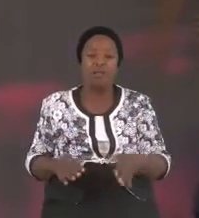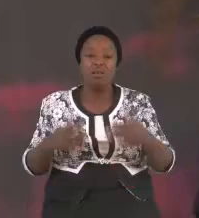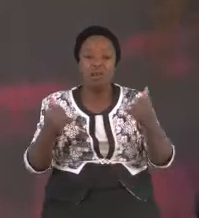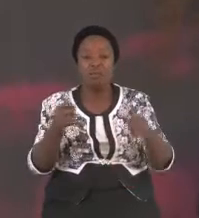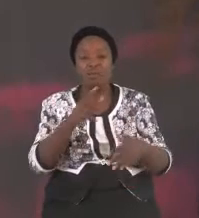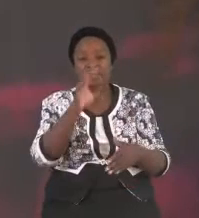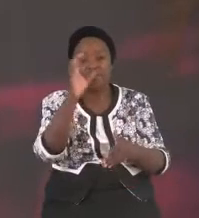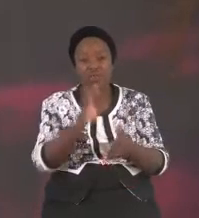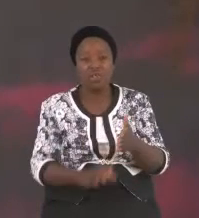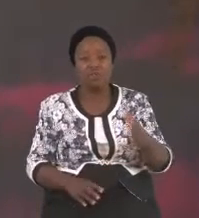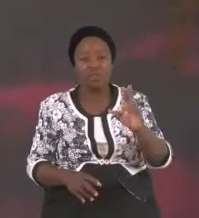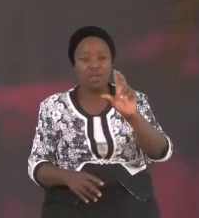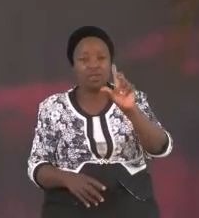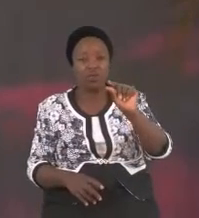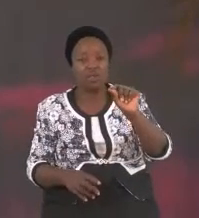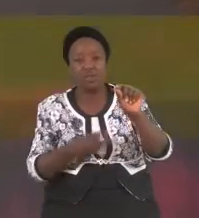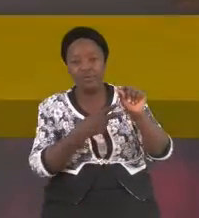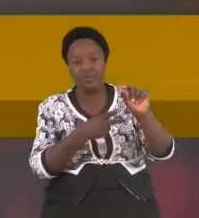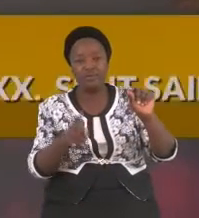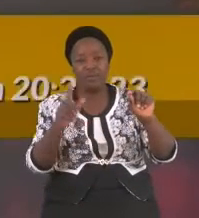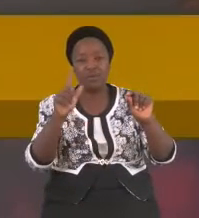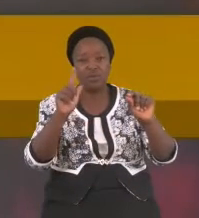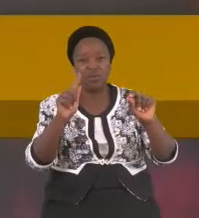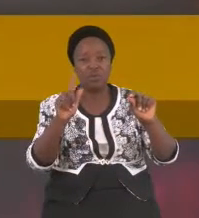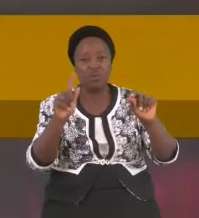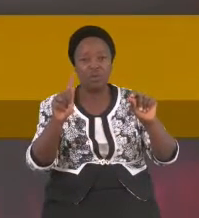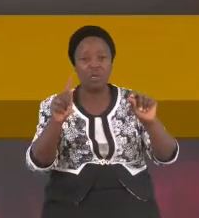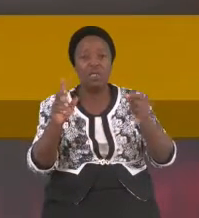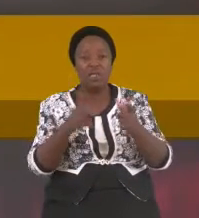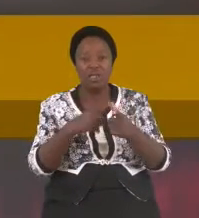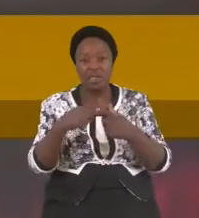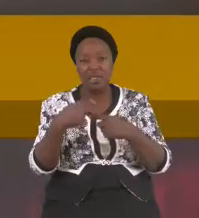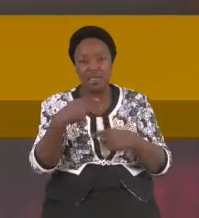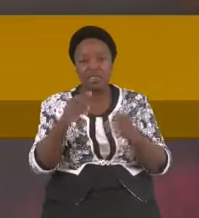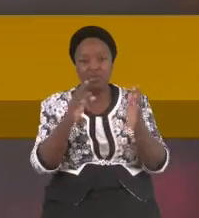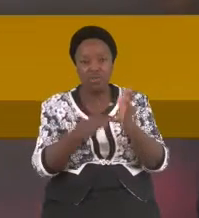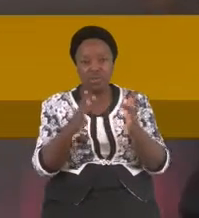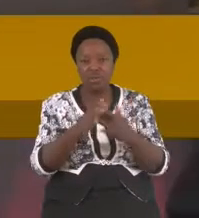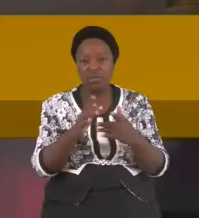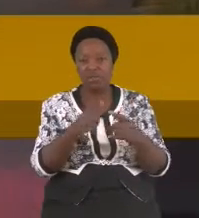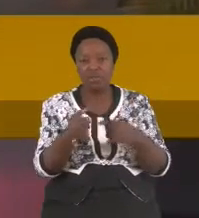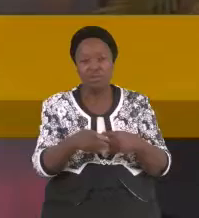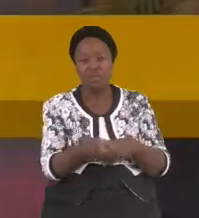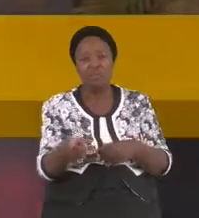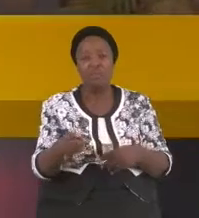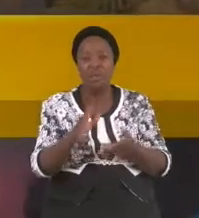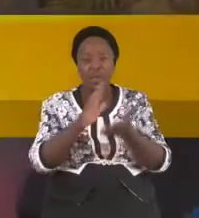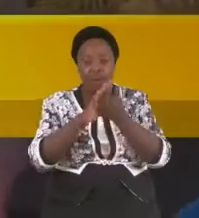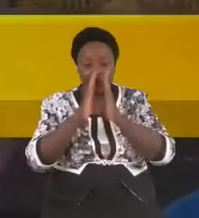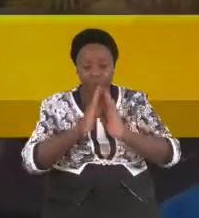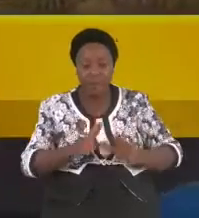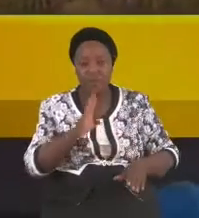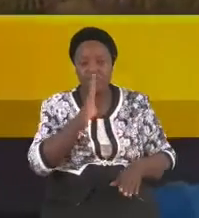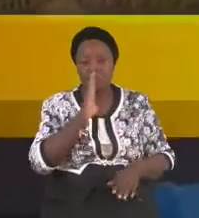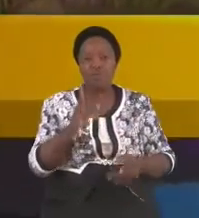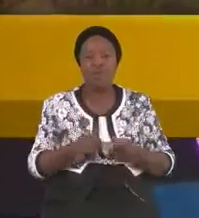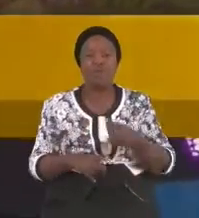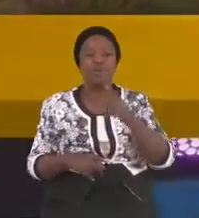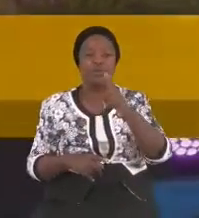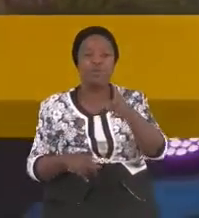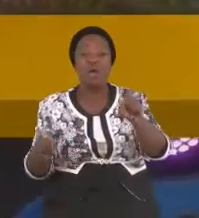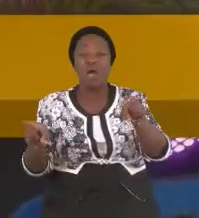21 then said jesus unto them peace be unto you as my